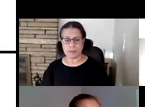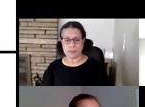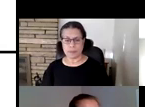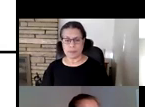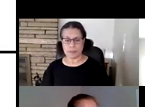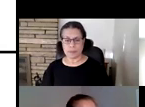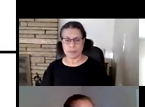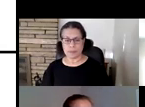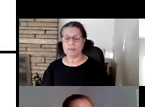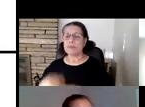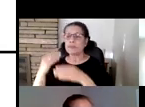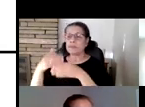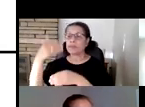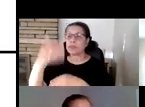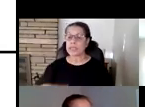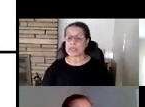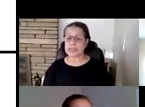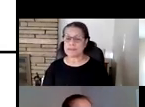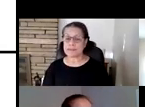Go to the next slide, please.